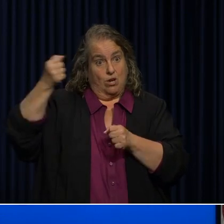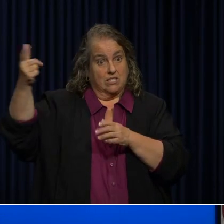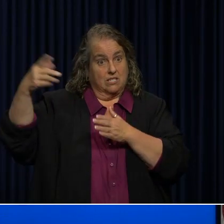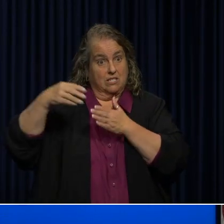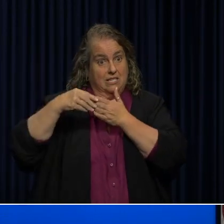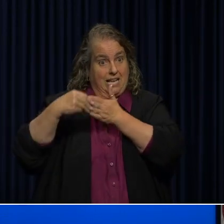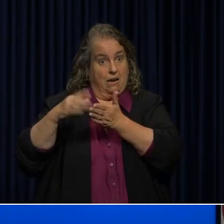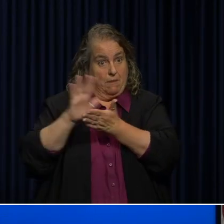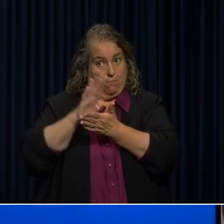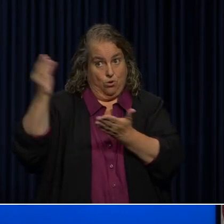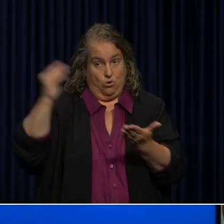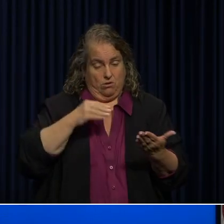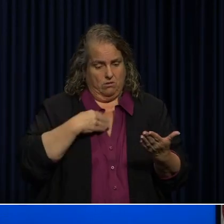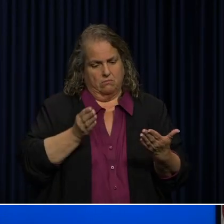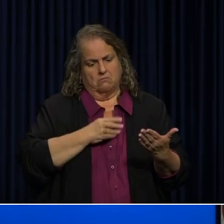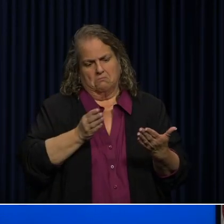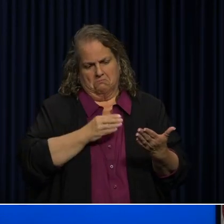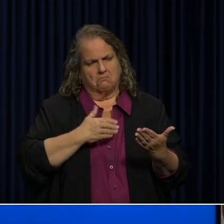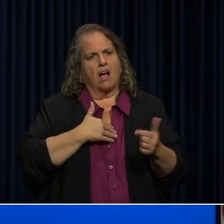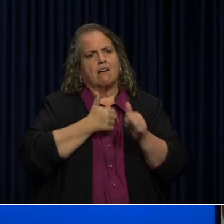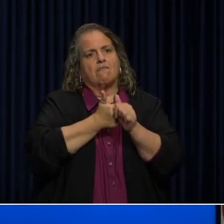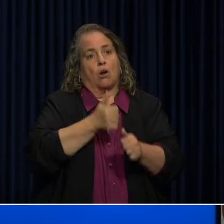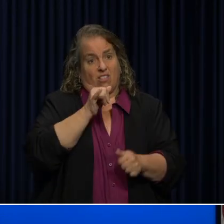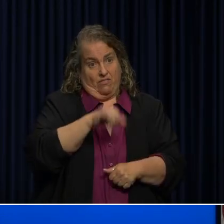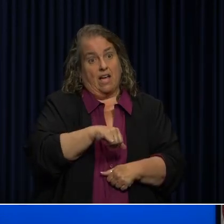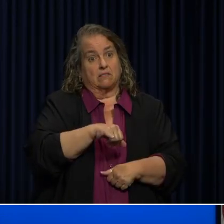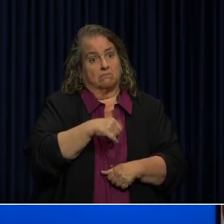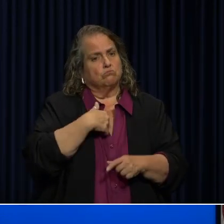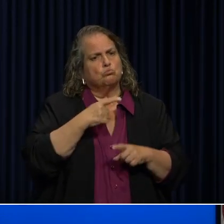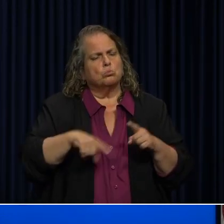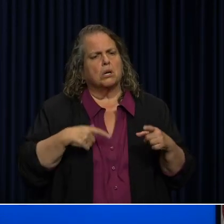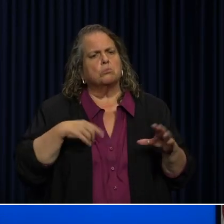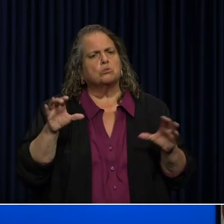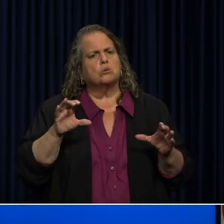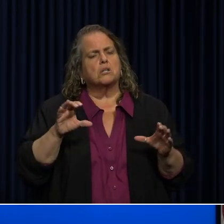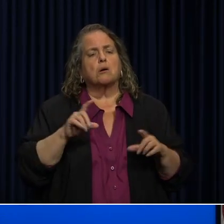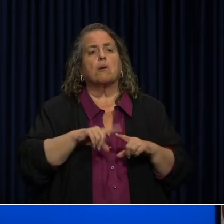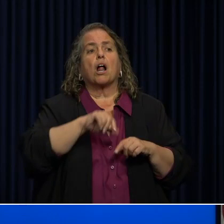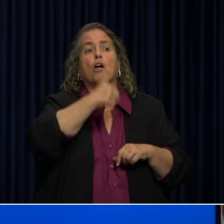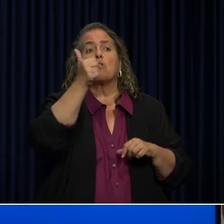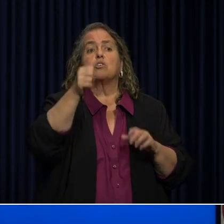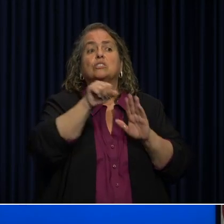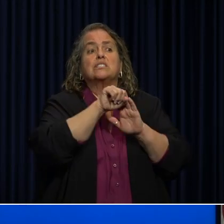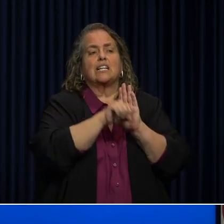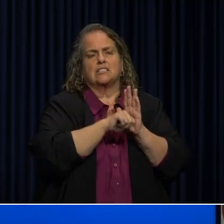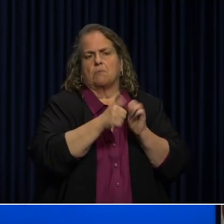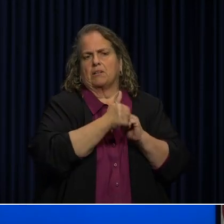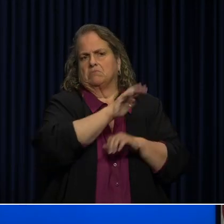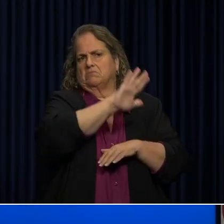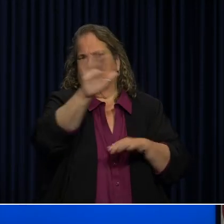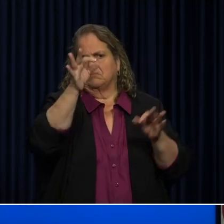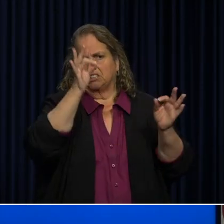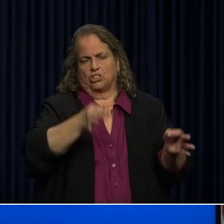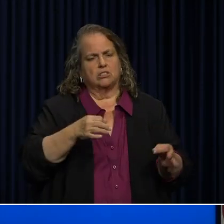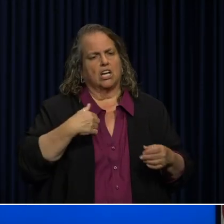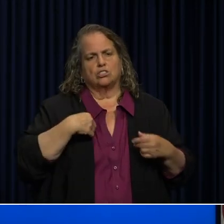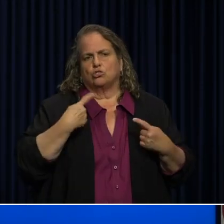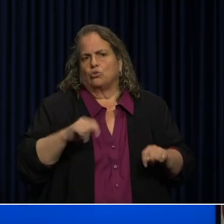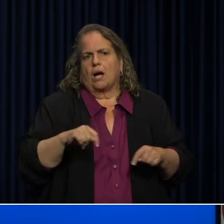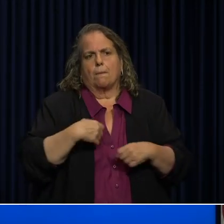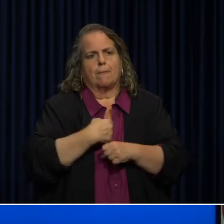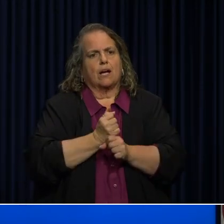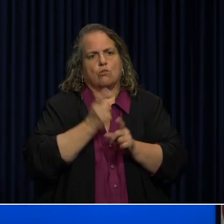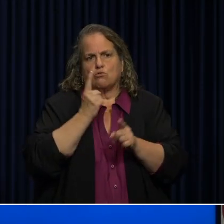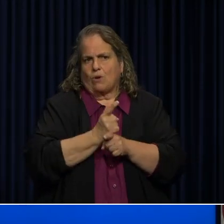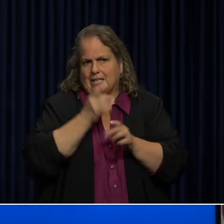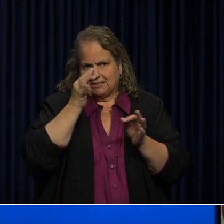it's coming from the White House, and that's what we're doing. But everybody makes their decisions. I'm just trying to make the right decisions here